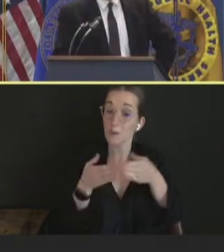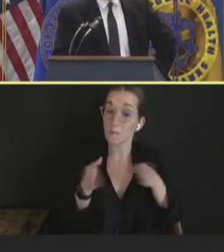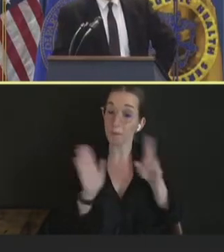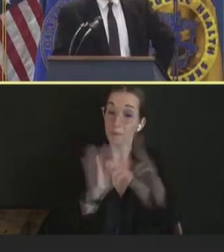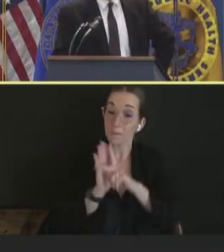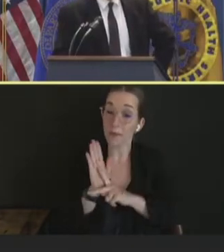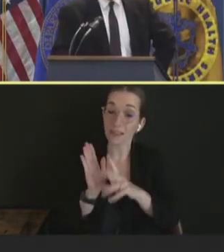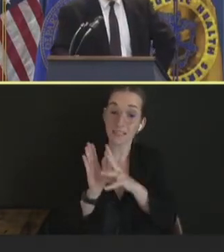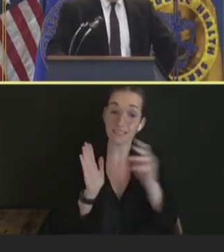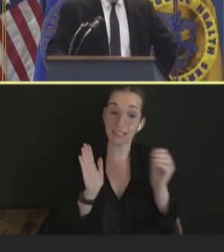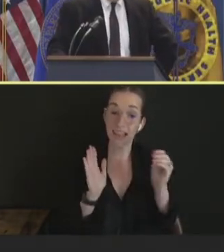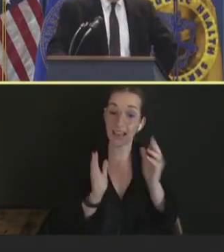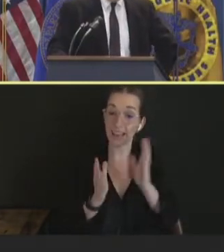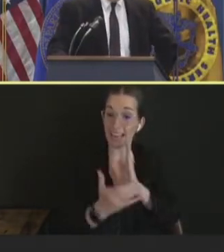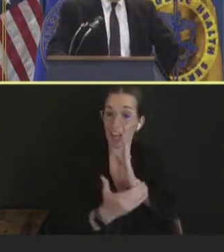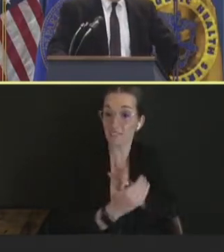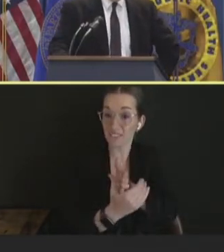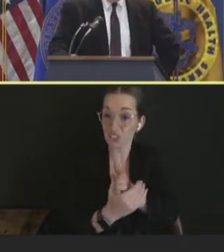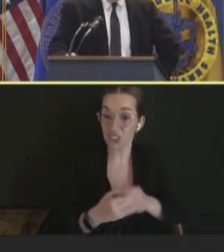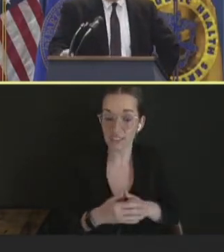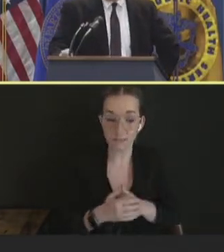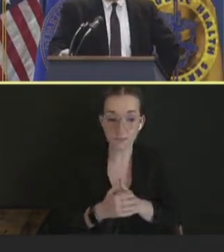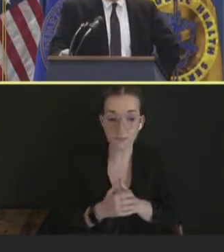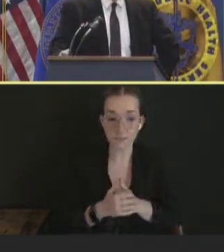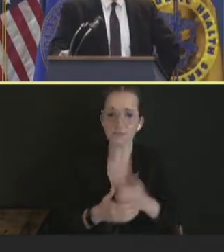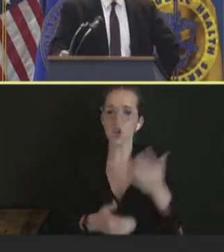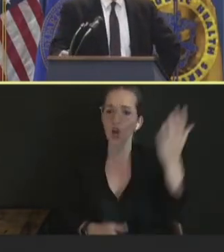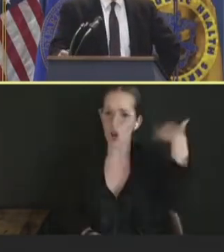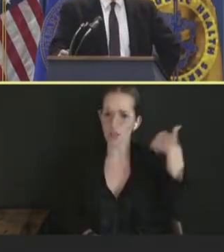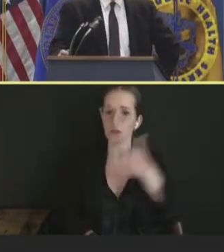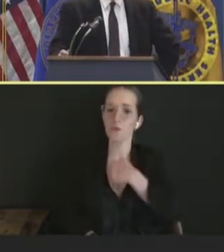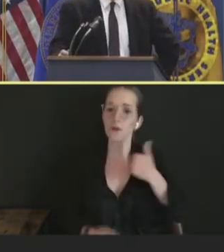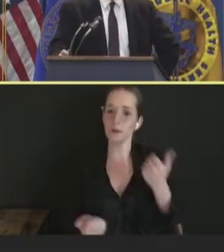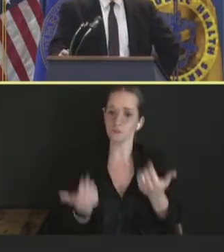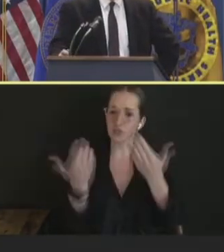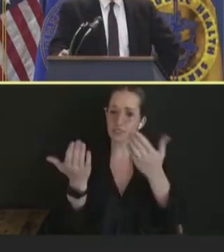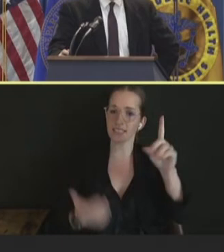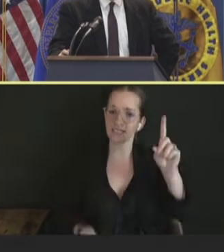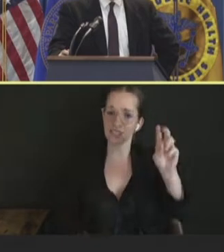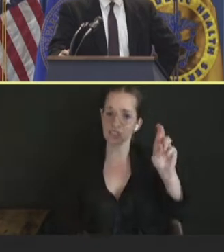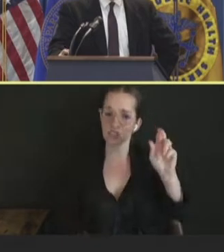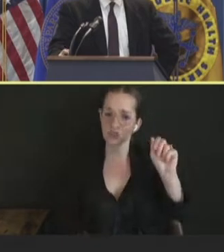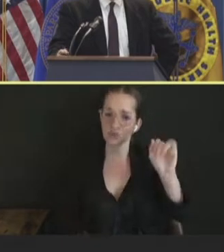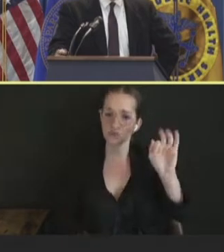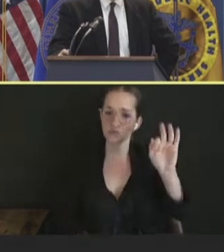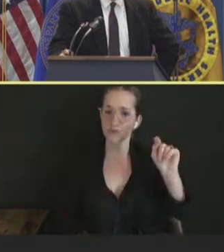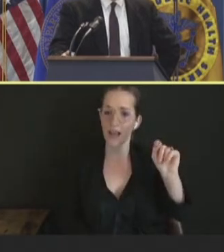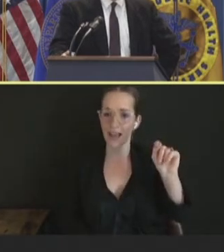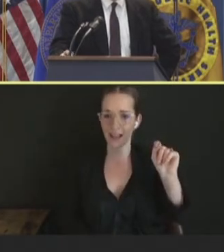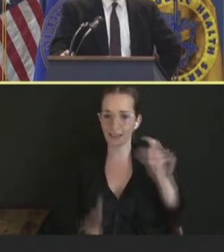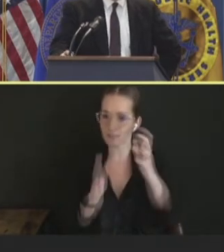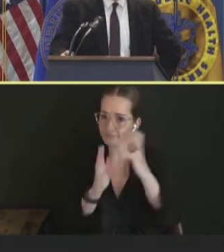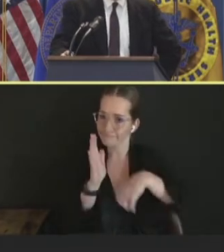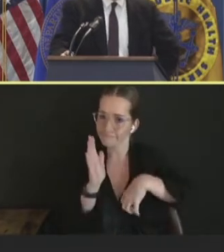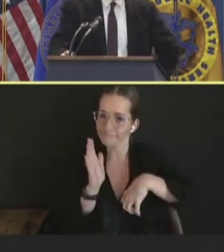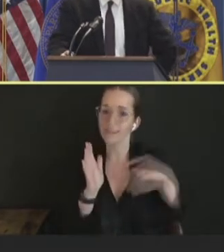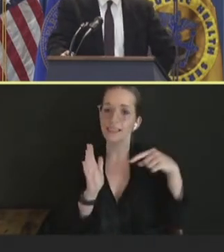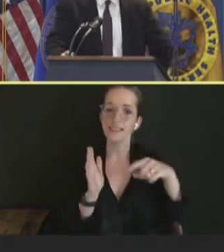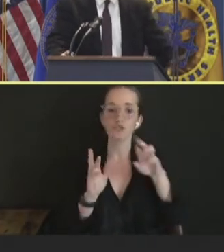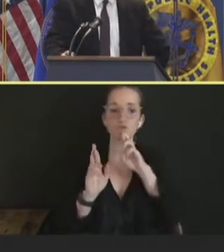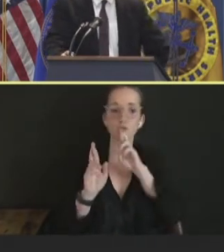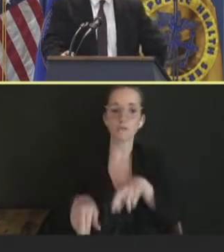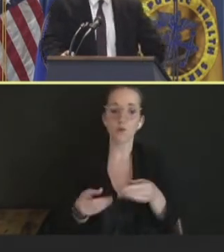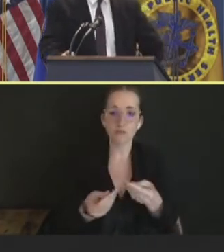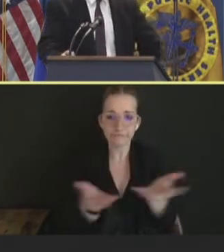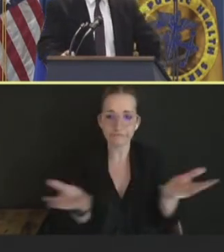We earlier presented a draft of this report and got a great deal of good feedback from